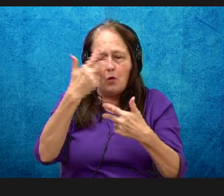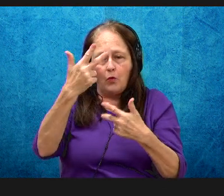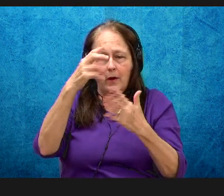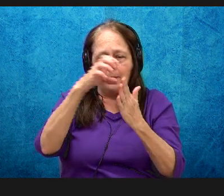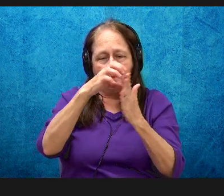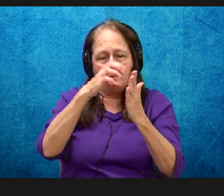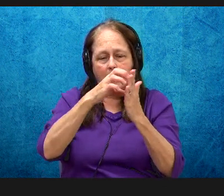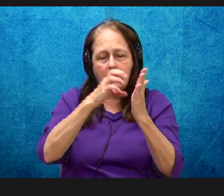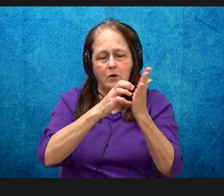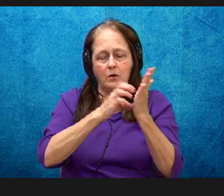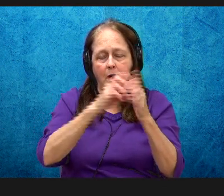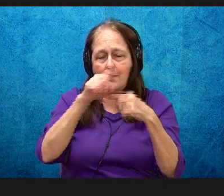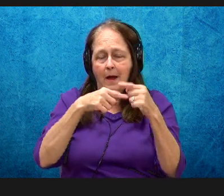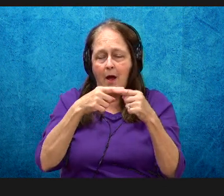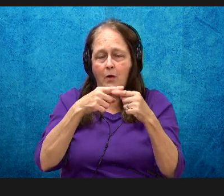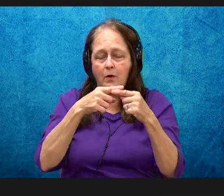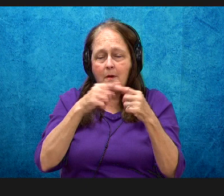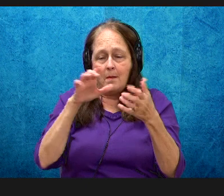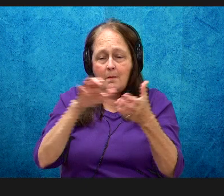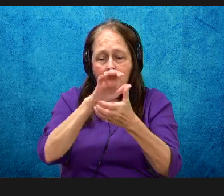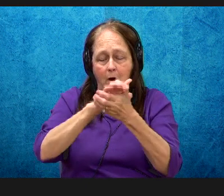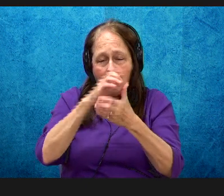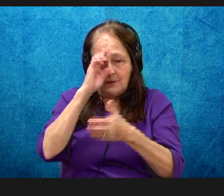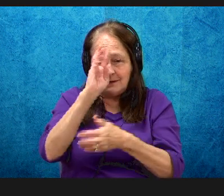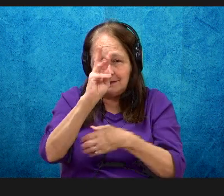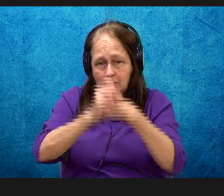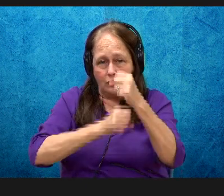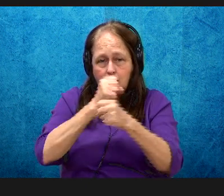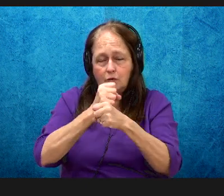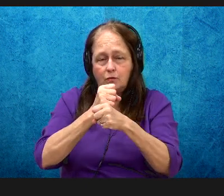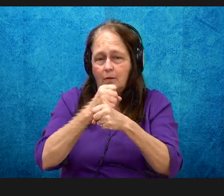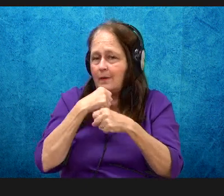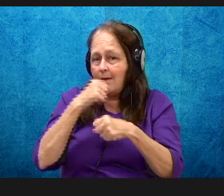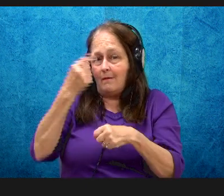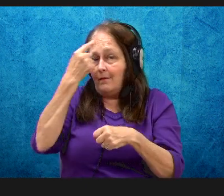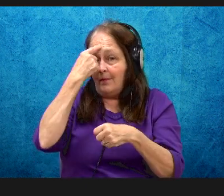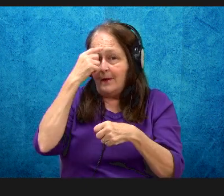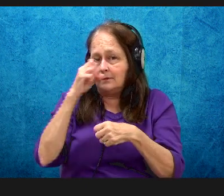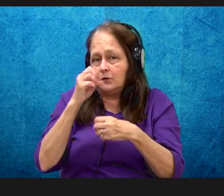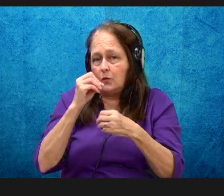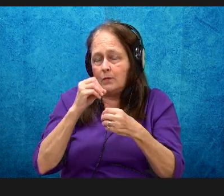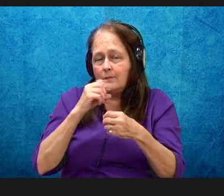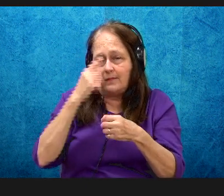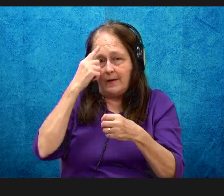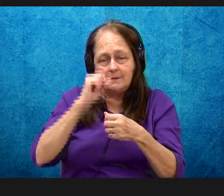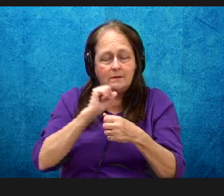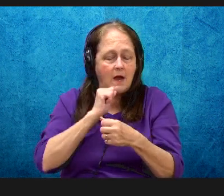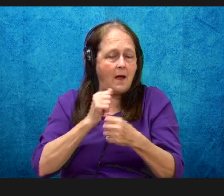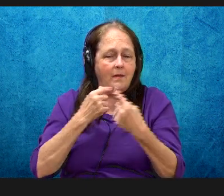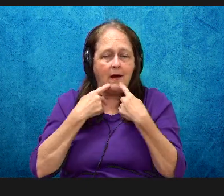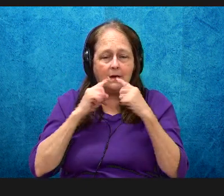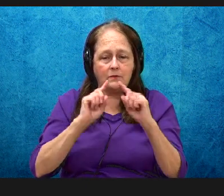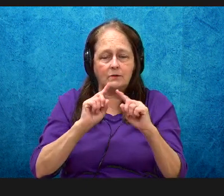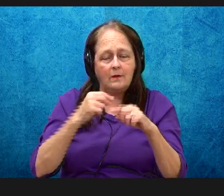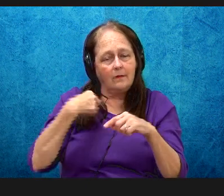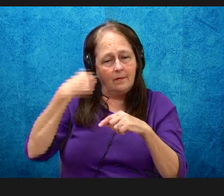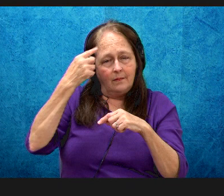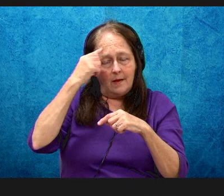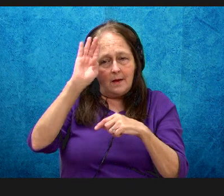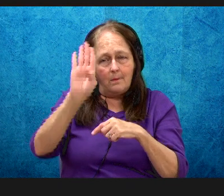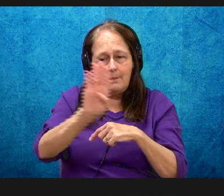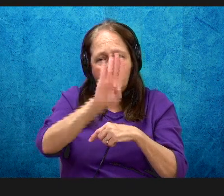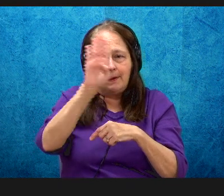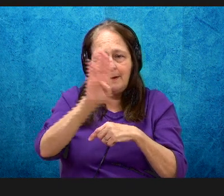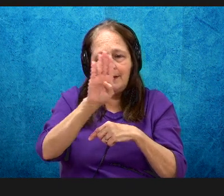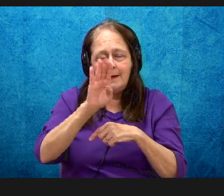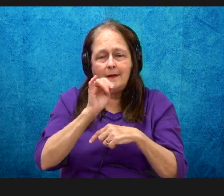them being married for 16 years? You're right, I don't think so. So I don't think that's the answer? You are correct. I think B is